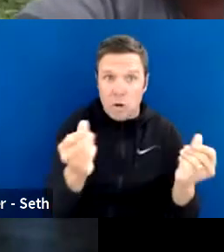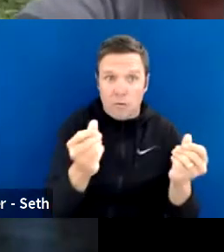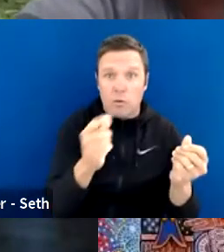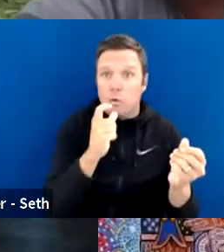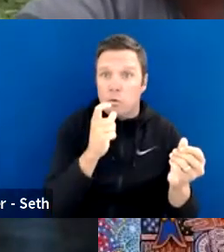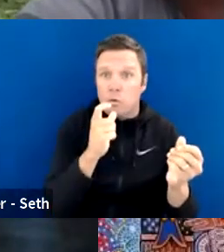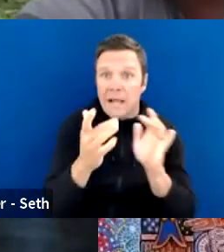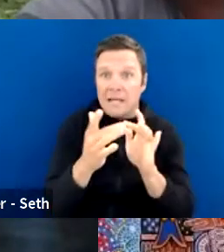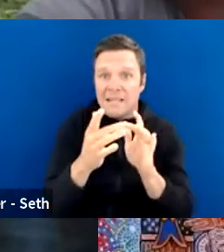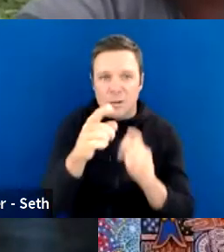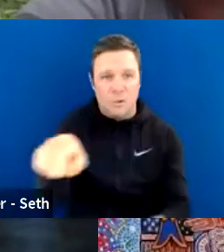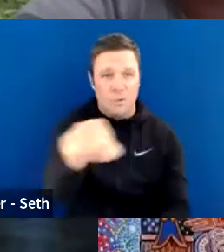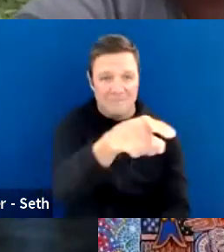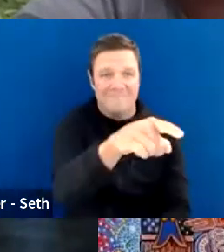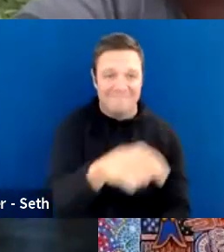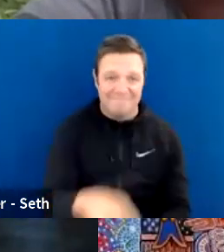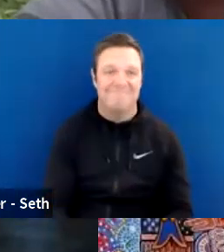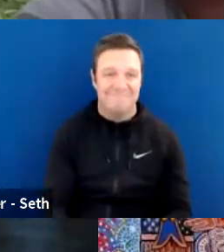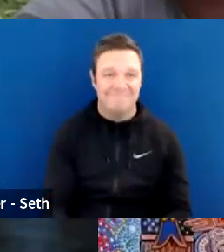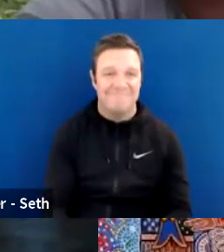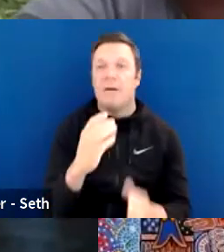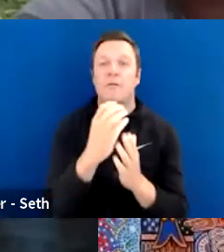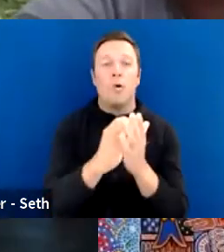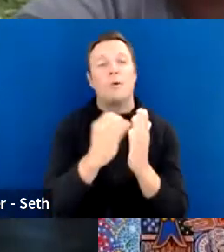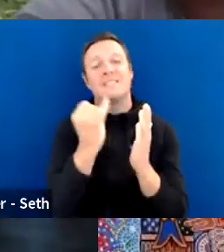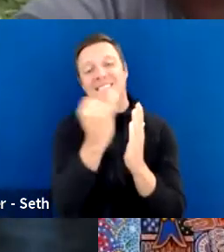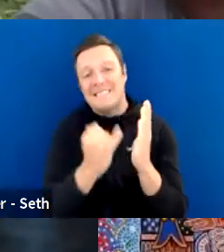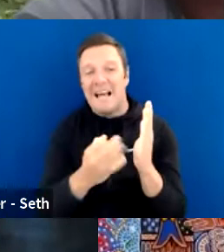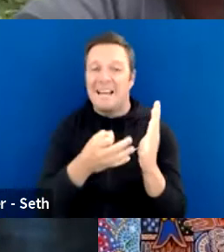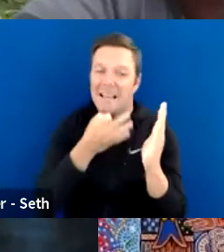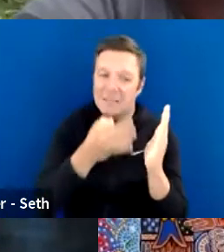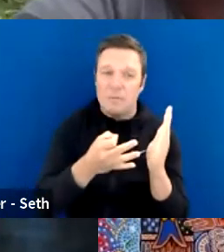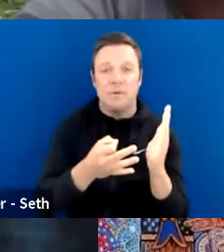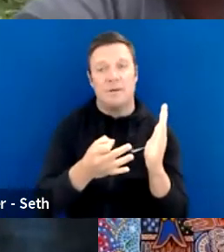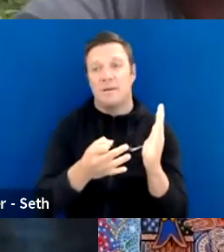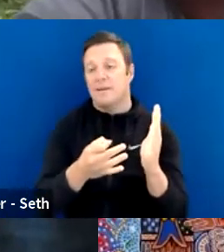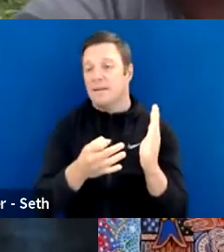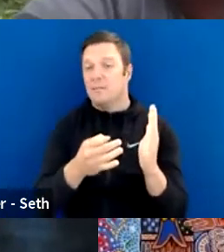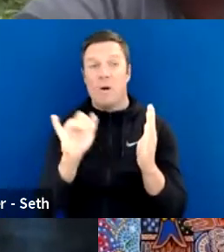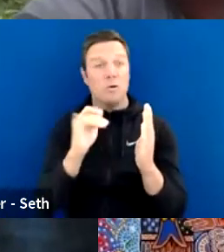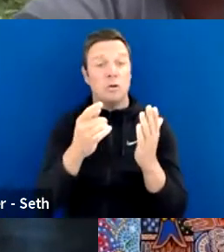discipline experts, course design experts, but also troubleshooting,